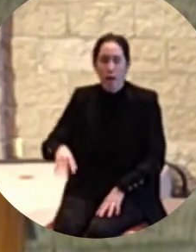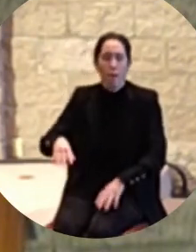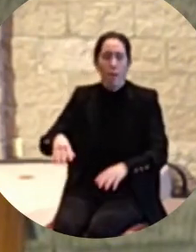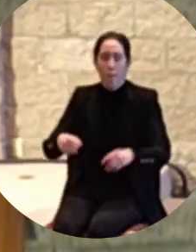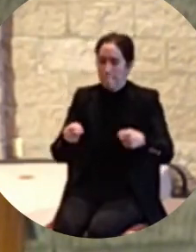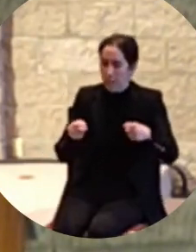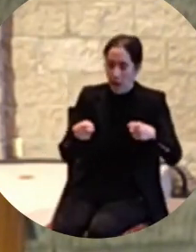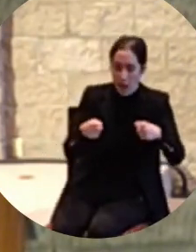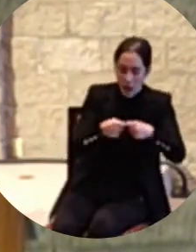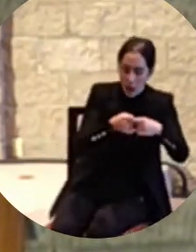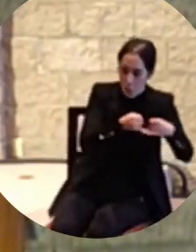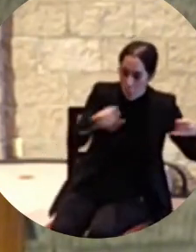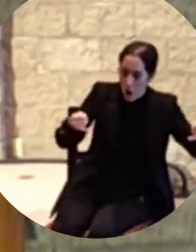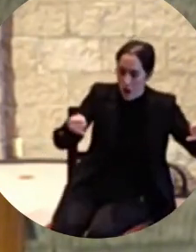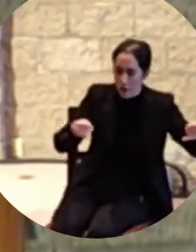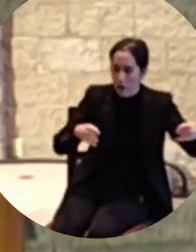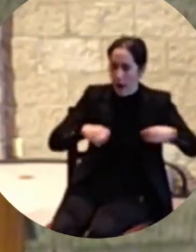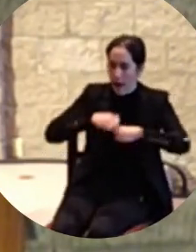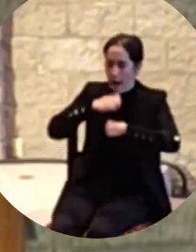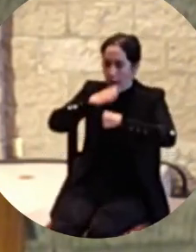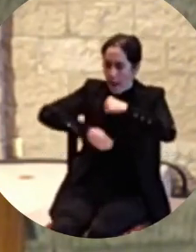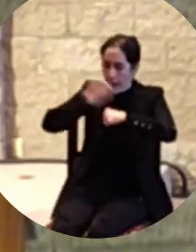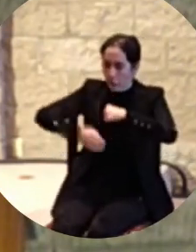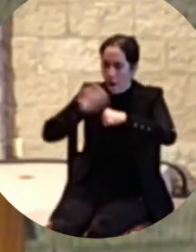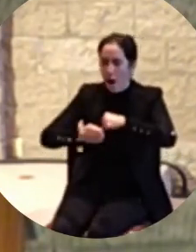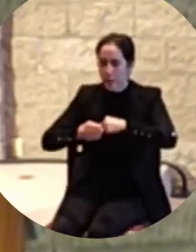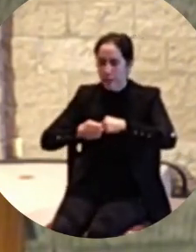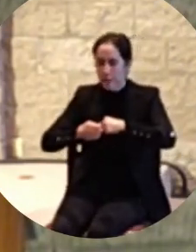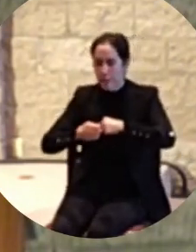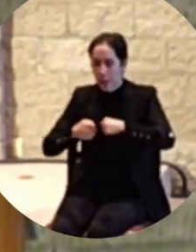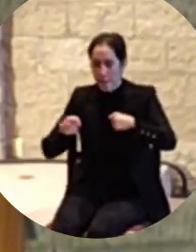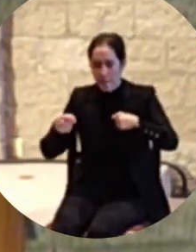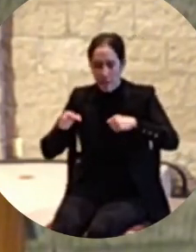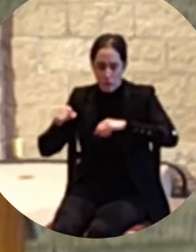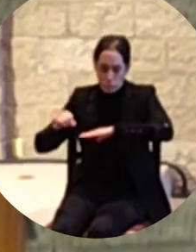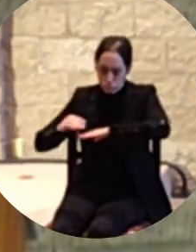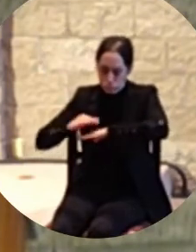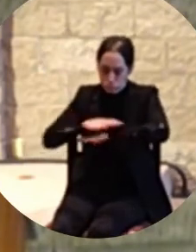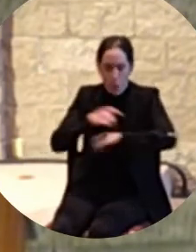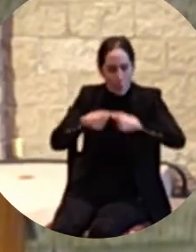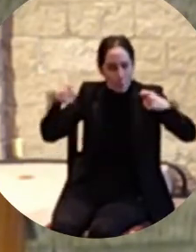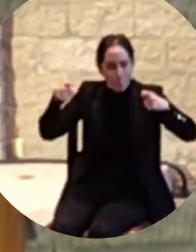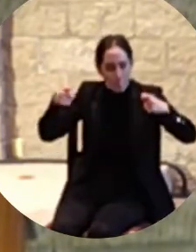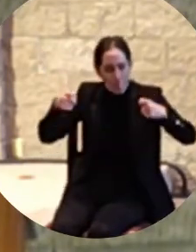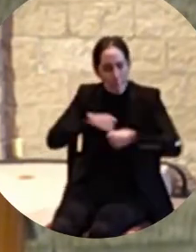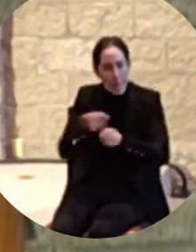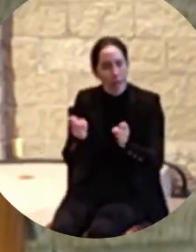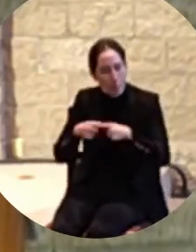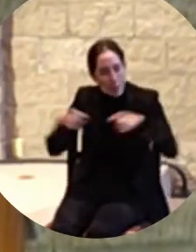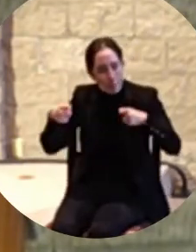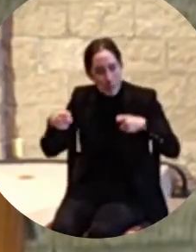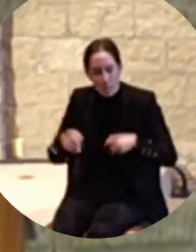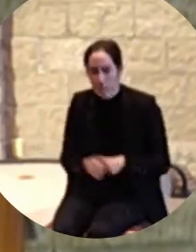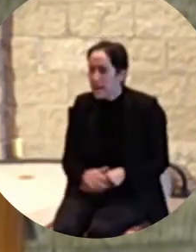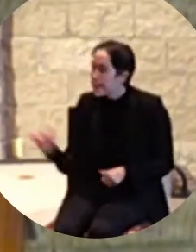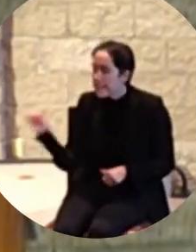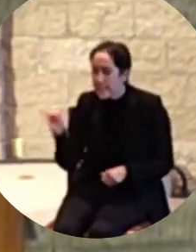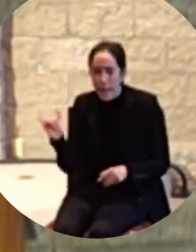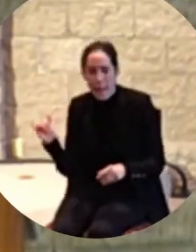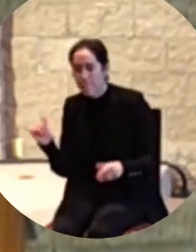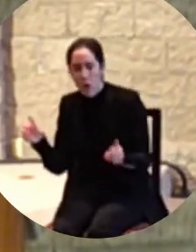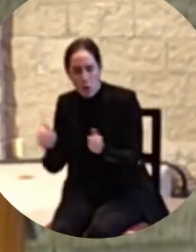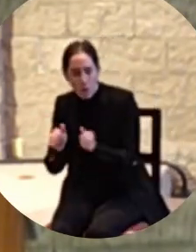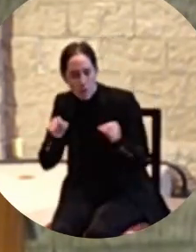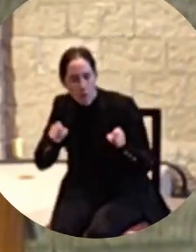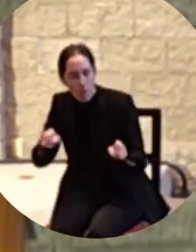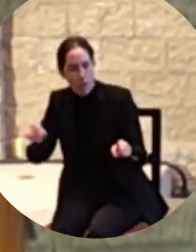flow. As kindness moves from person to person, it creates a flow